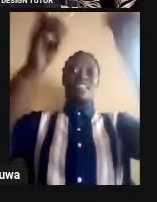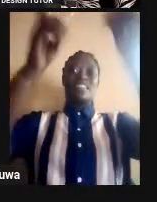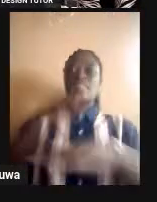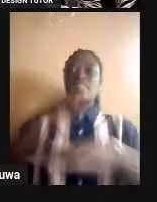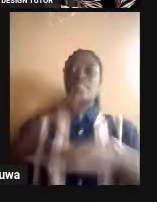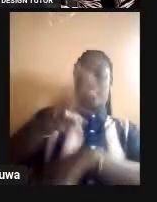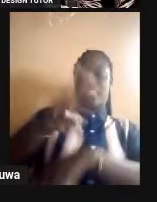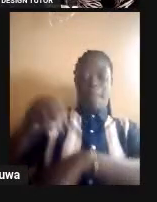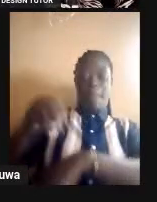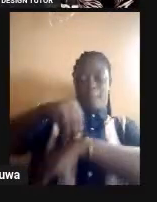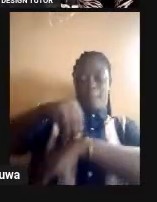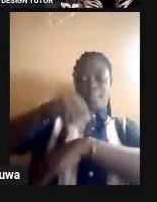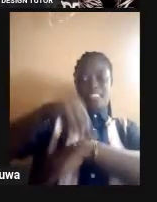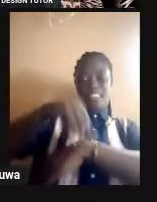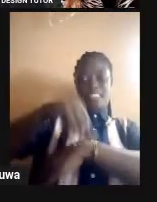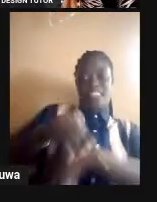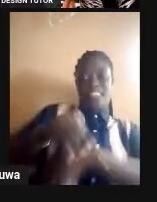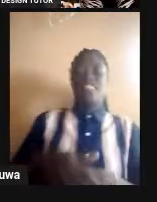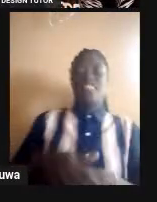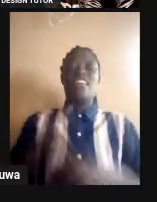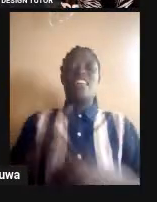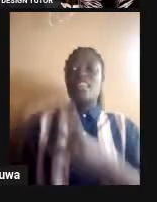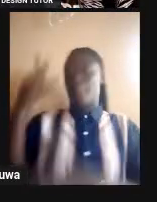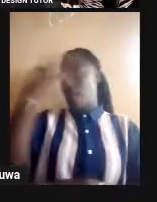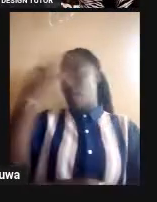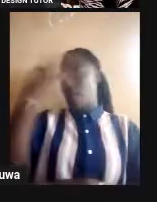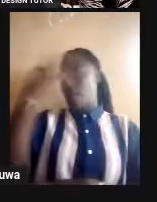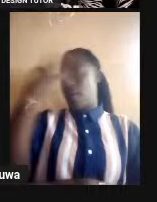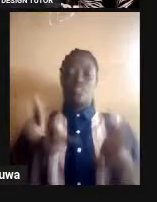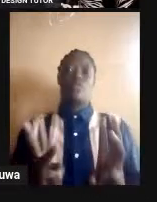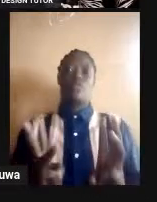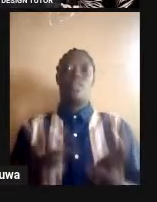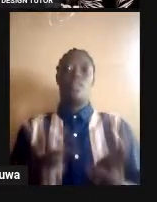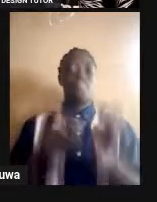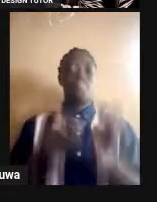it has to be beautiful, right? So that is that. Next slide.